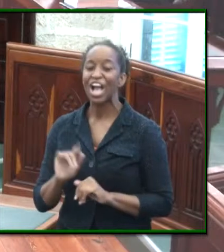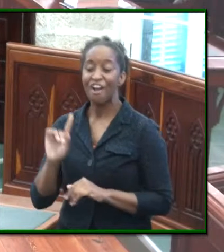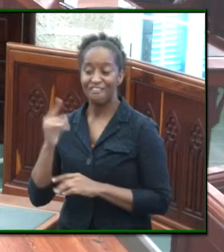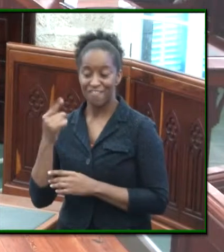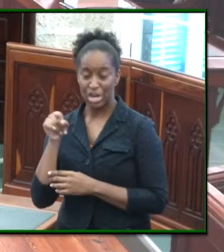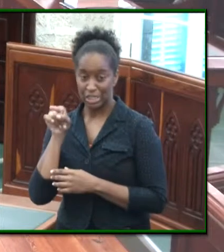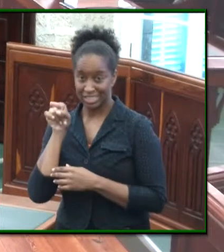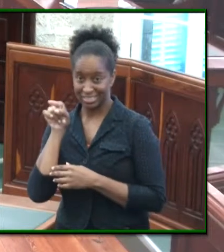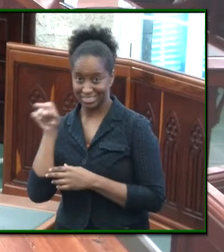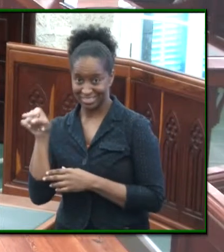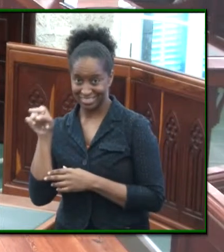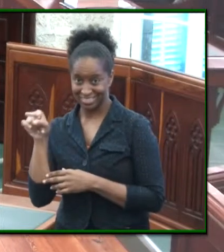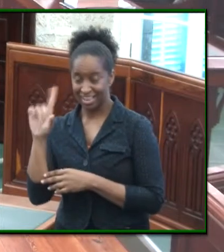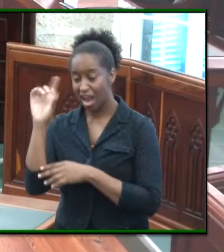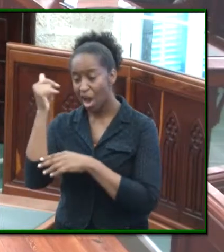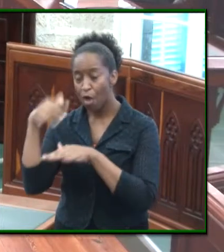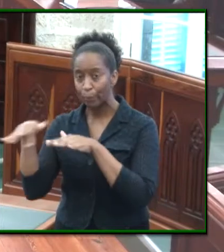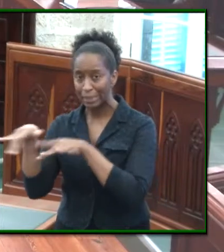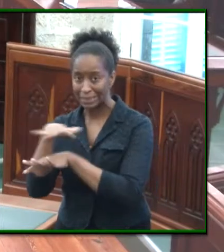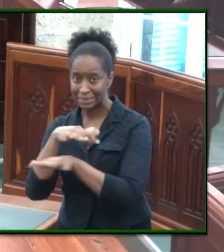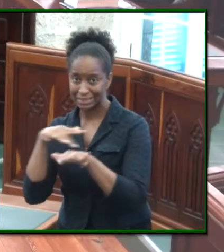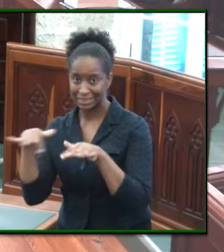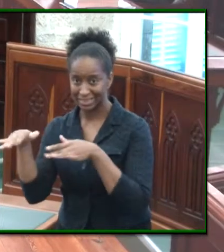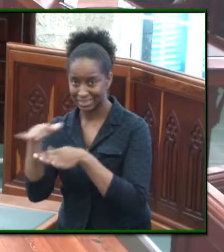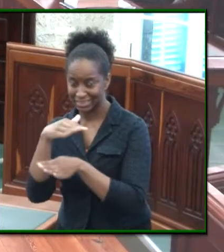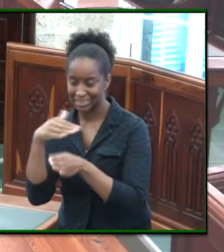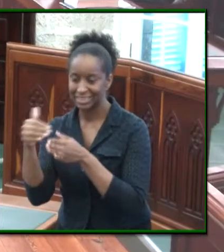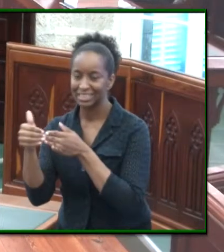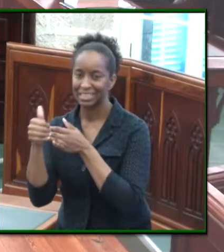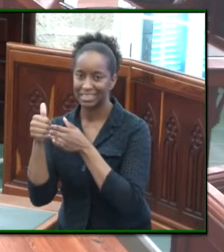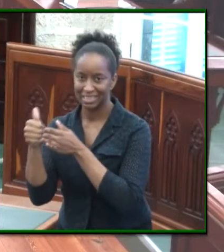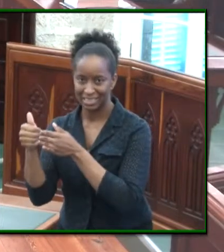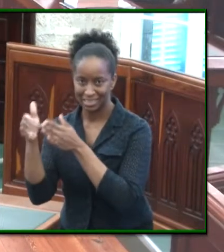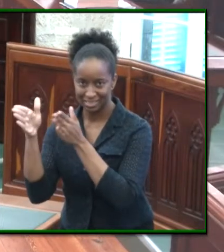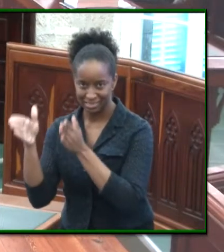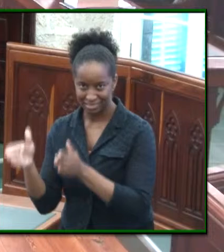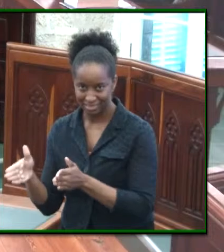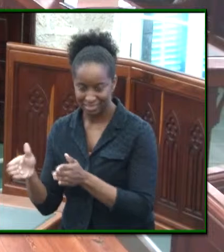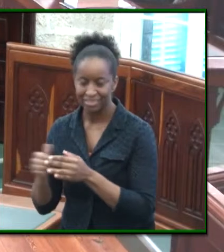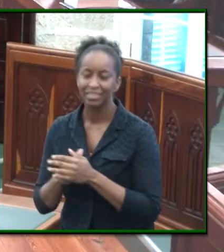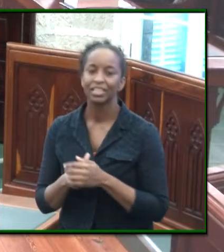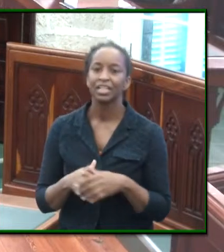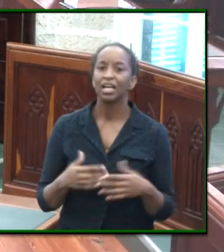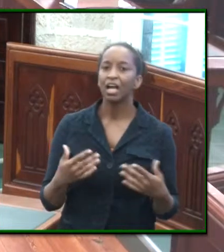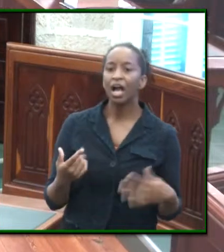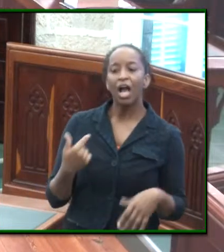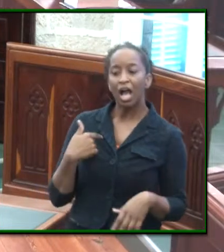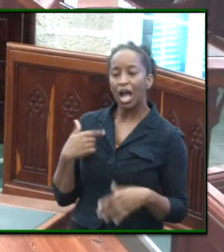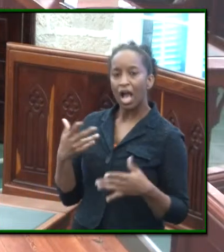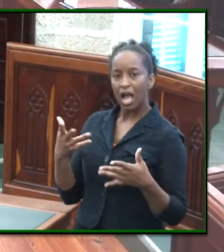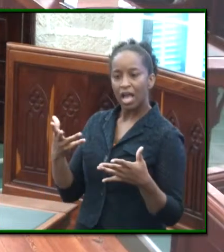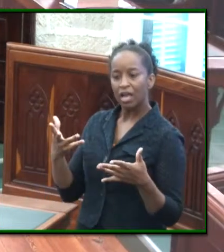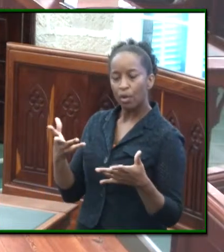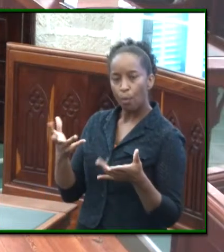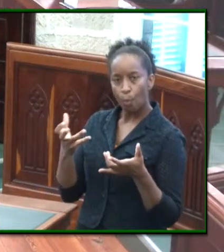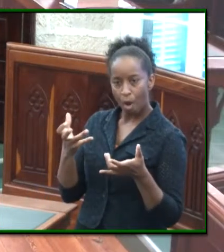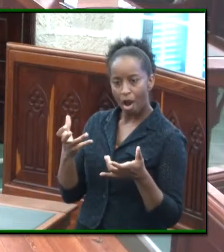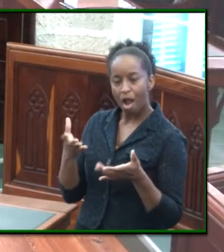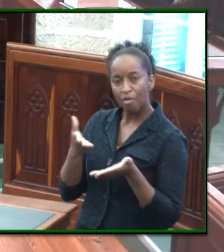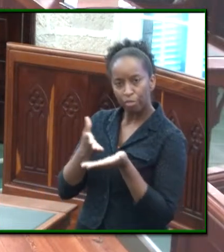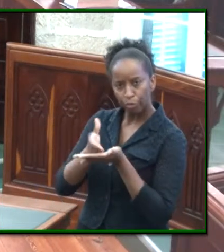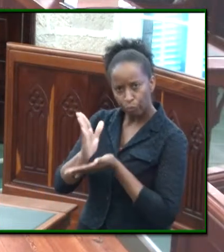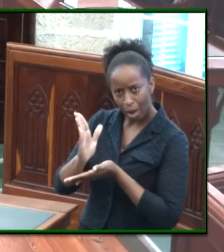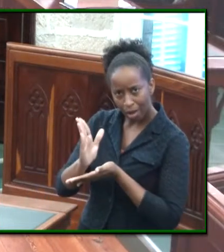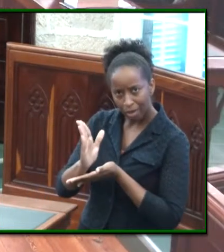final question after the Leader of Government Business in the interest of democracy and in the interest that this